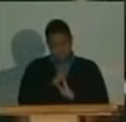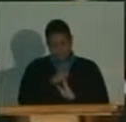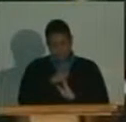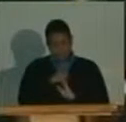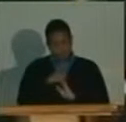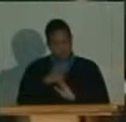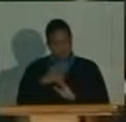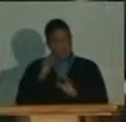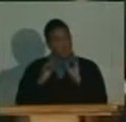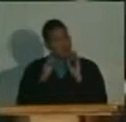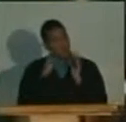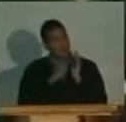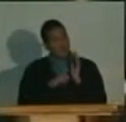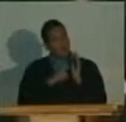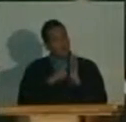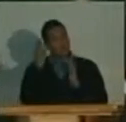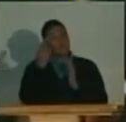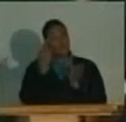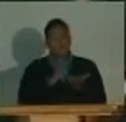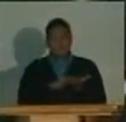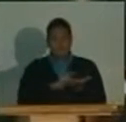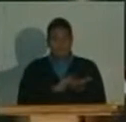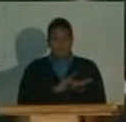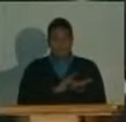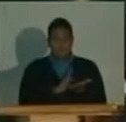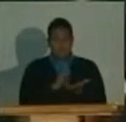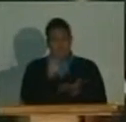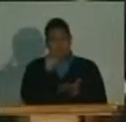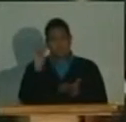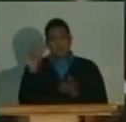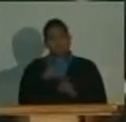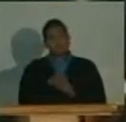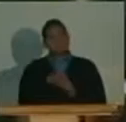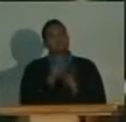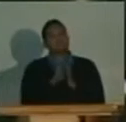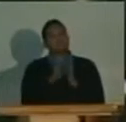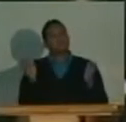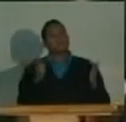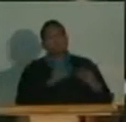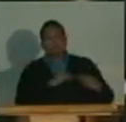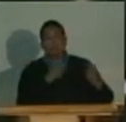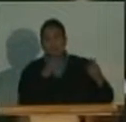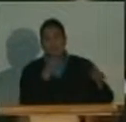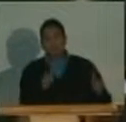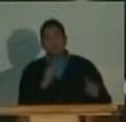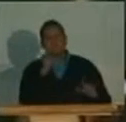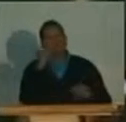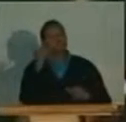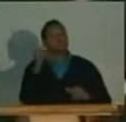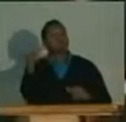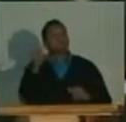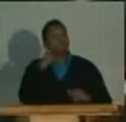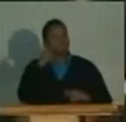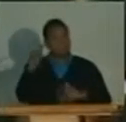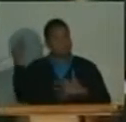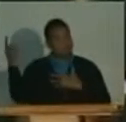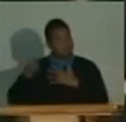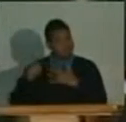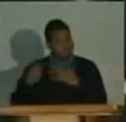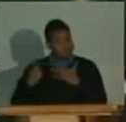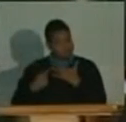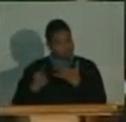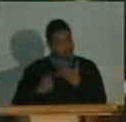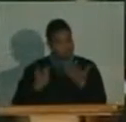The court noted that the use of fingerprint databases has been generally accepted and went on to say as follows,